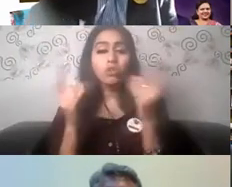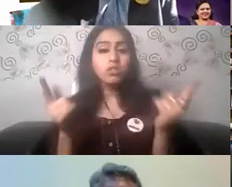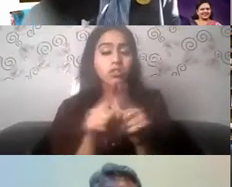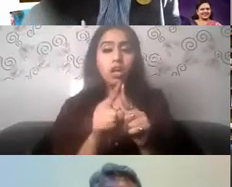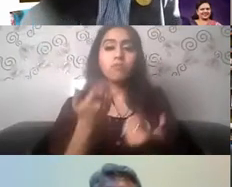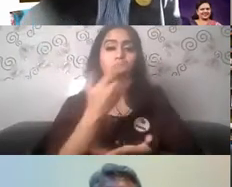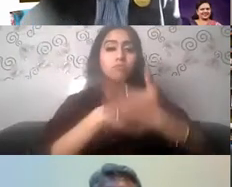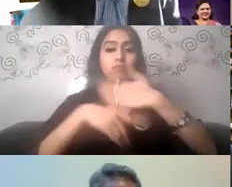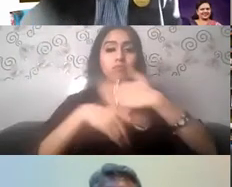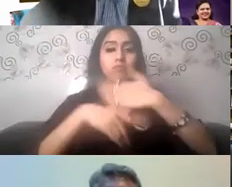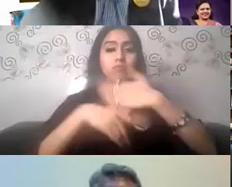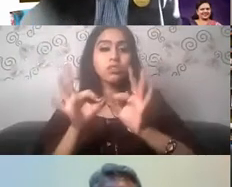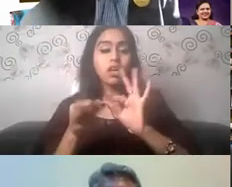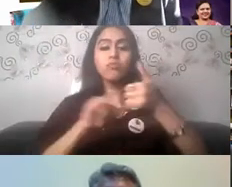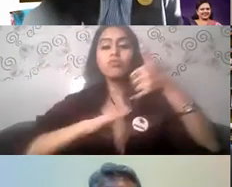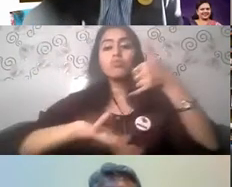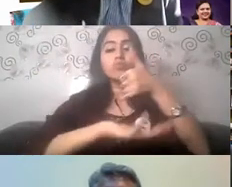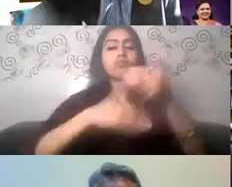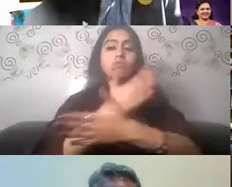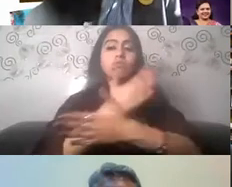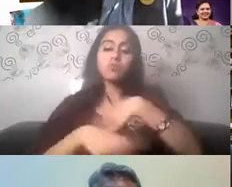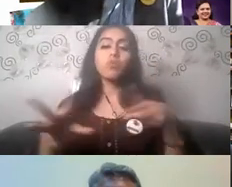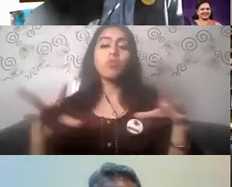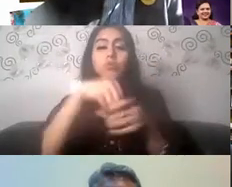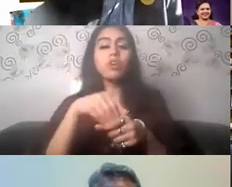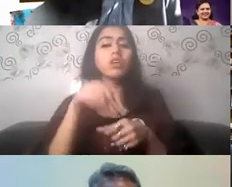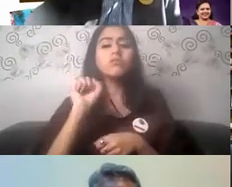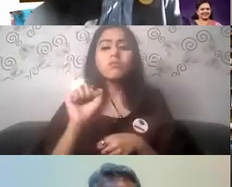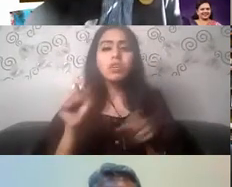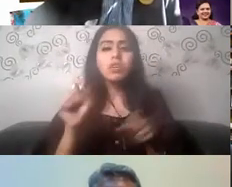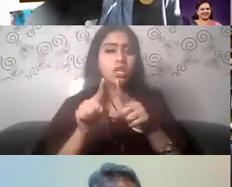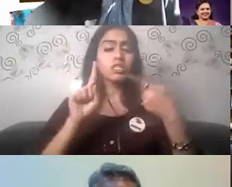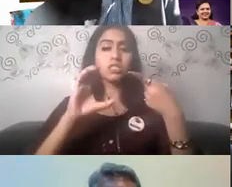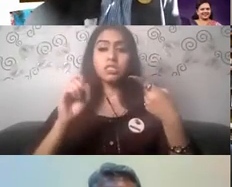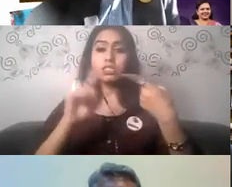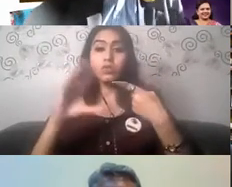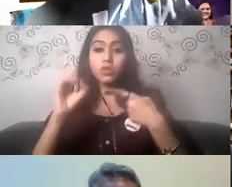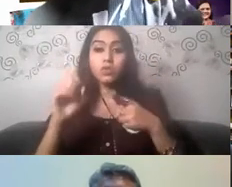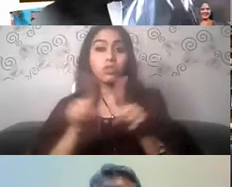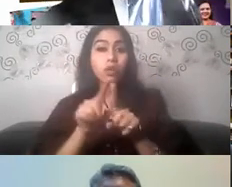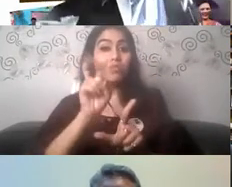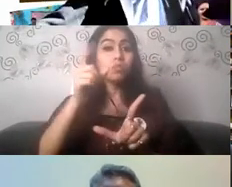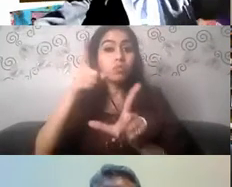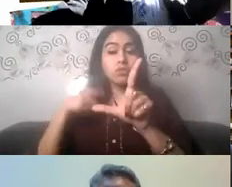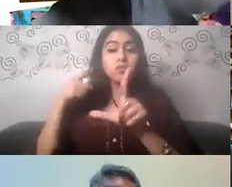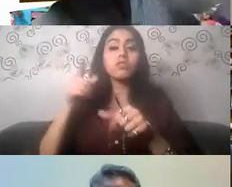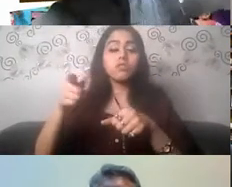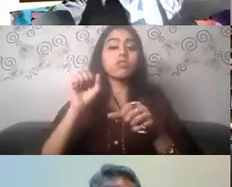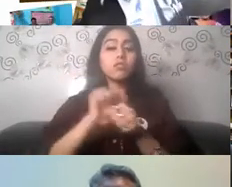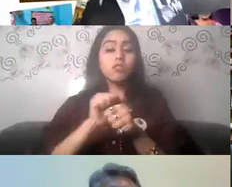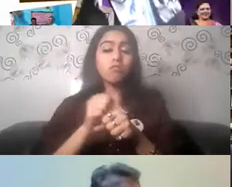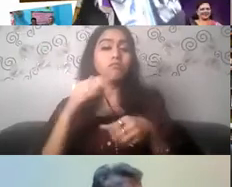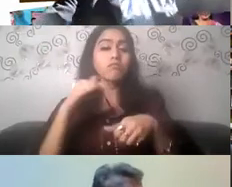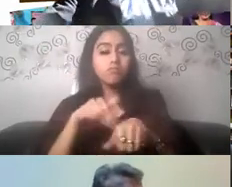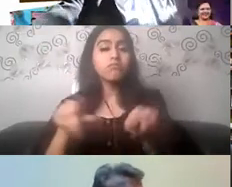makers, and the social disability. She has been in CEO positions for the last 20 years and joined the